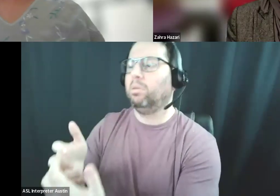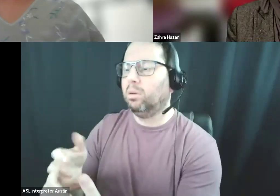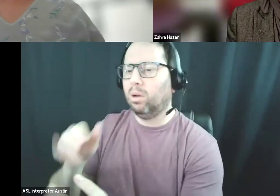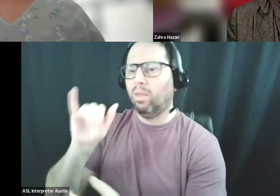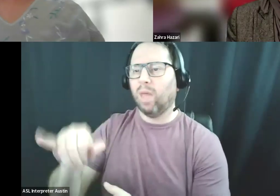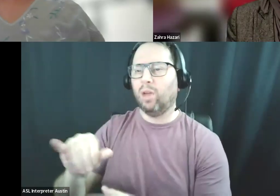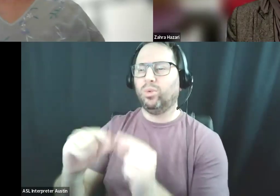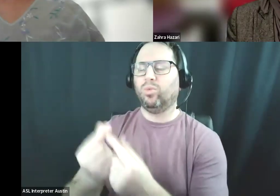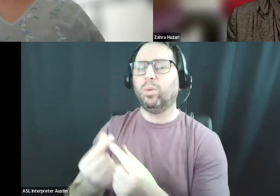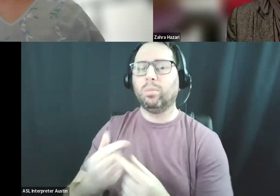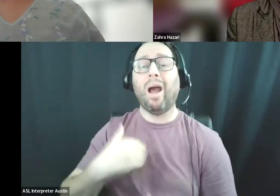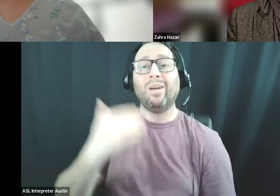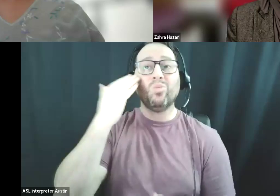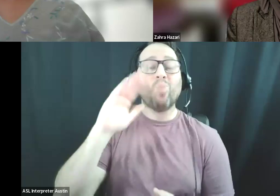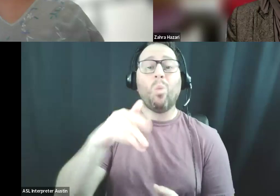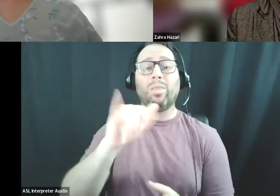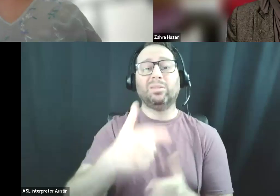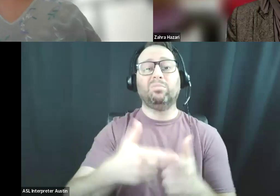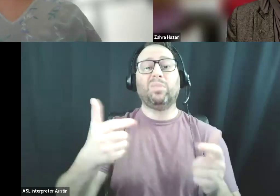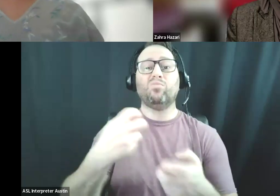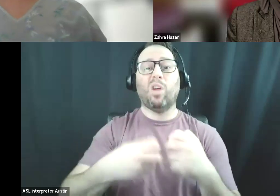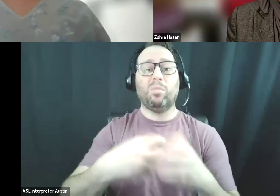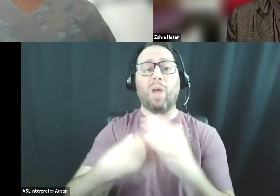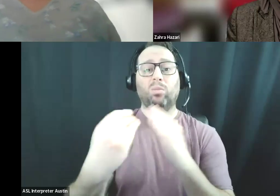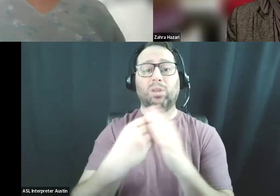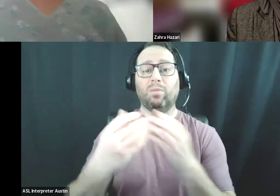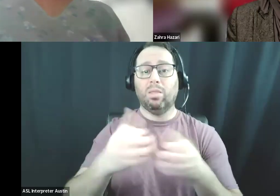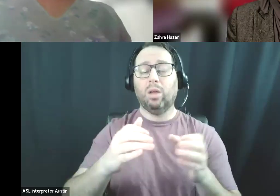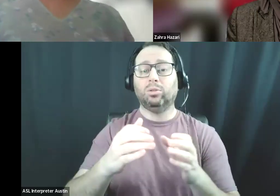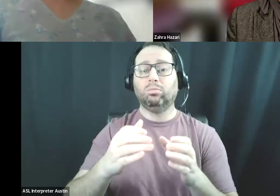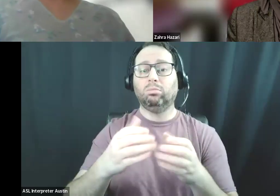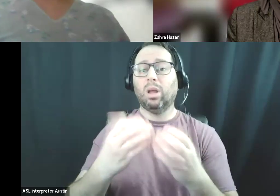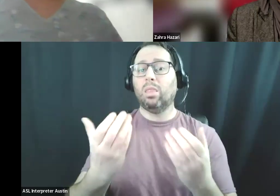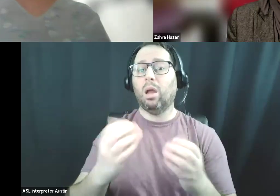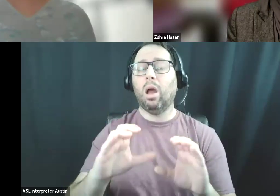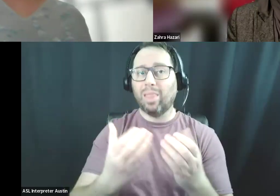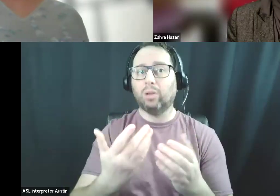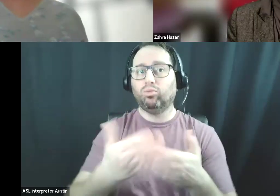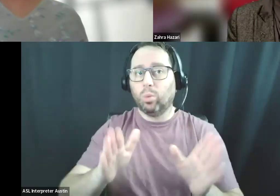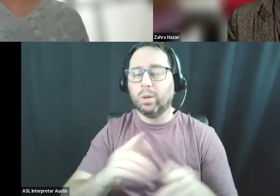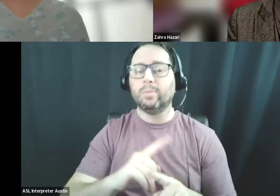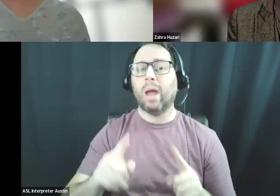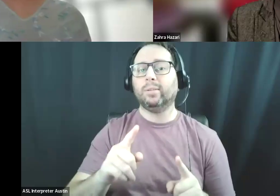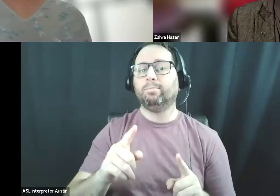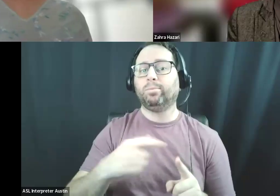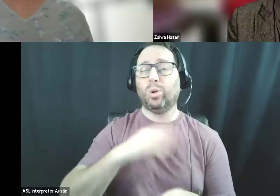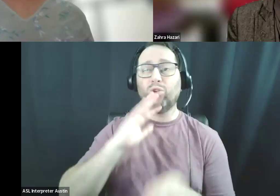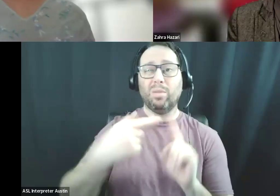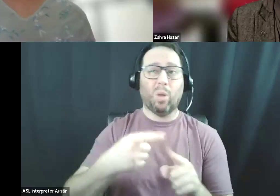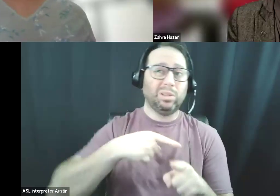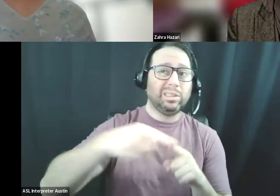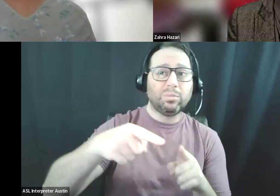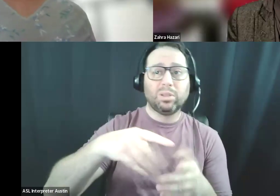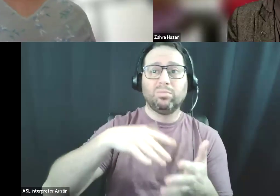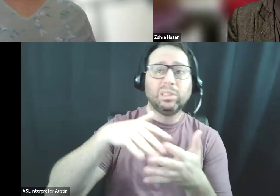larger problem outside of the classroom, but any thoughts on like, you know, if we're talking about disciplinary areas